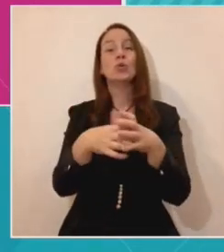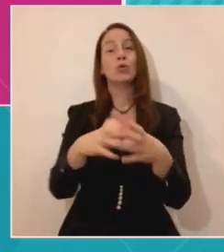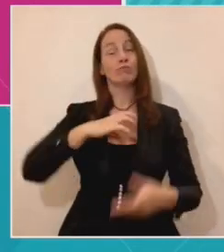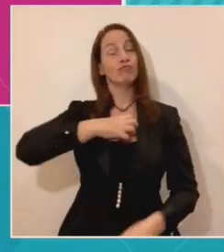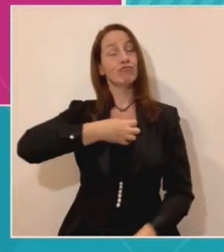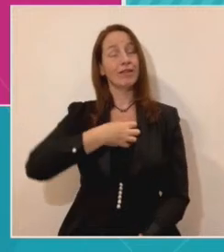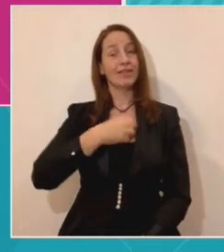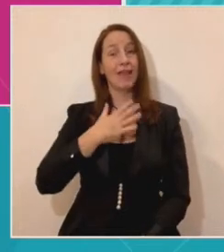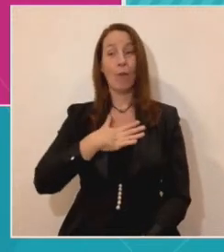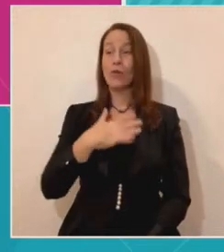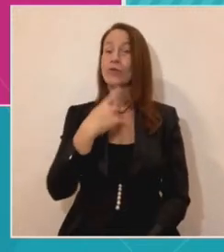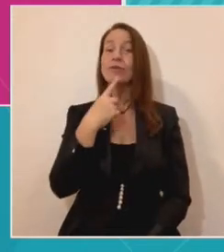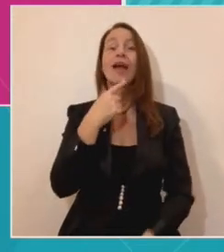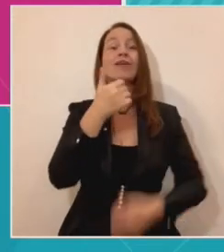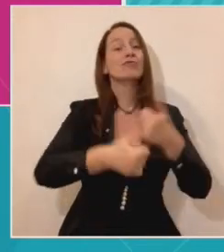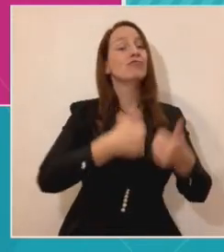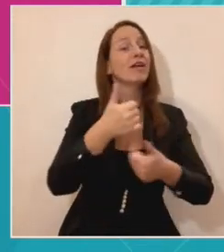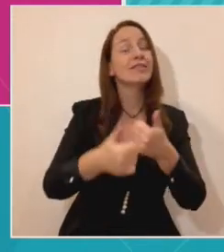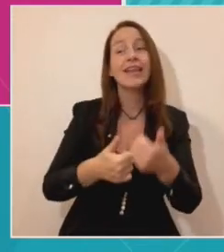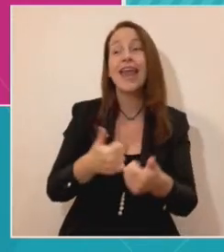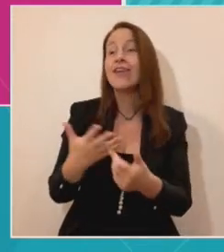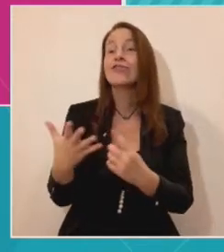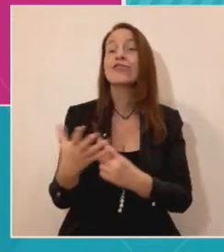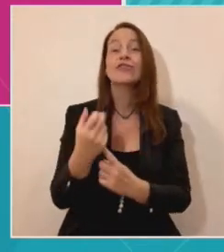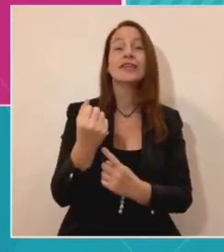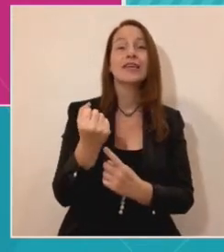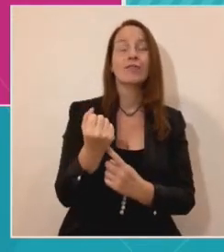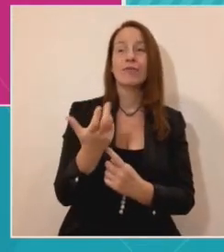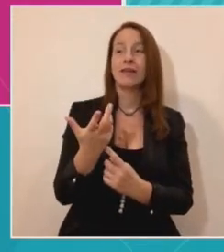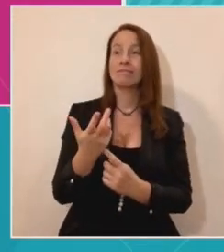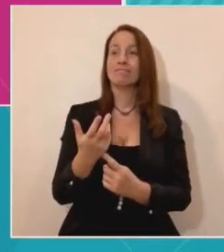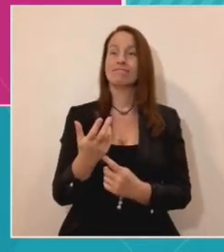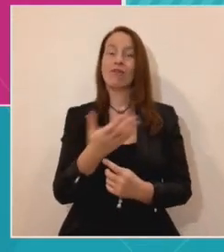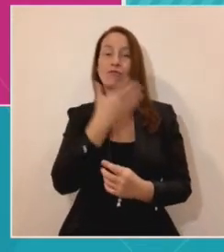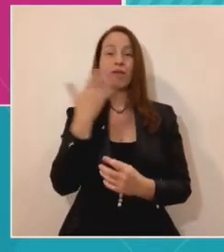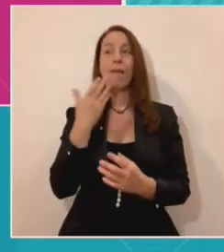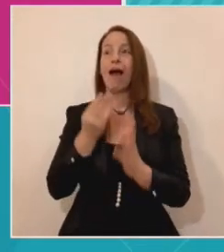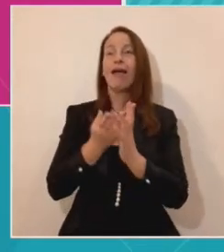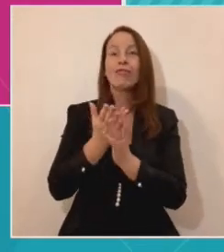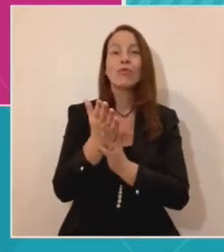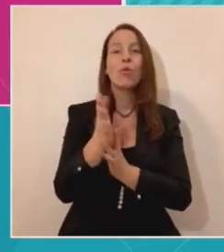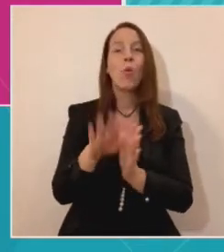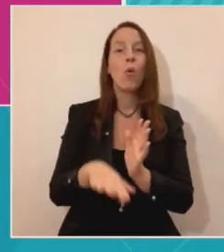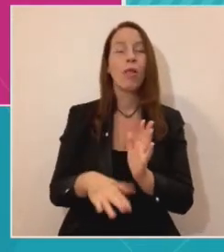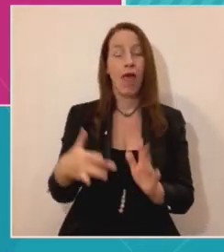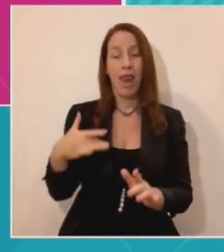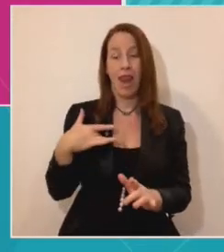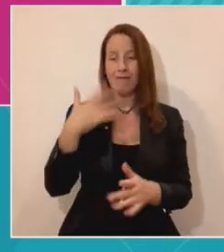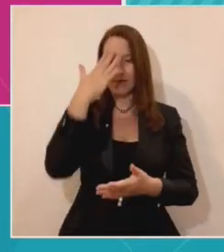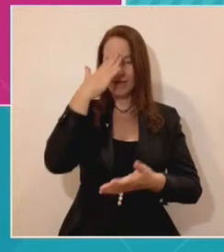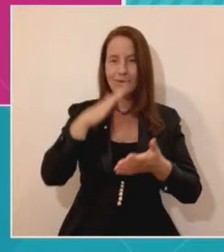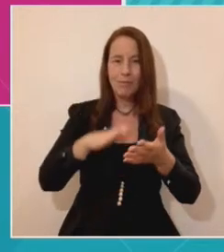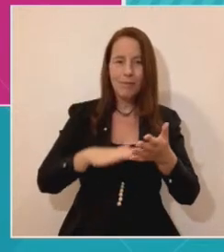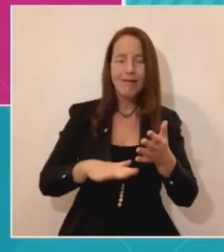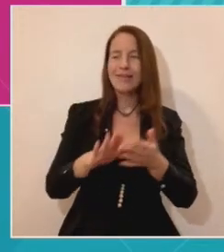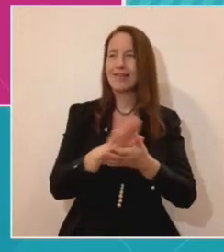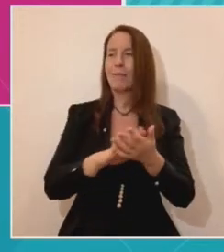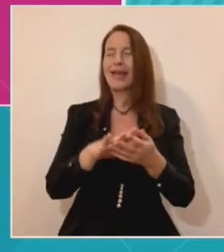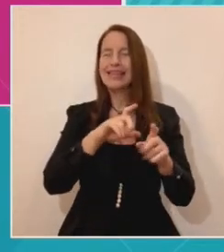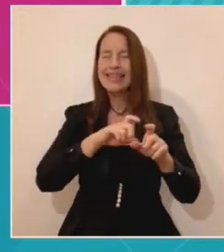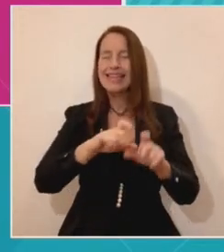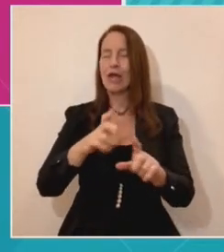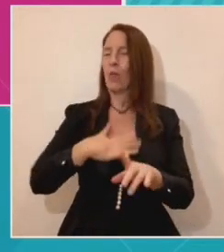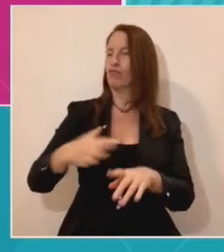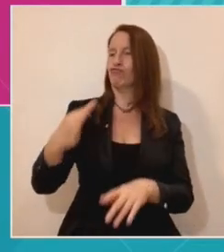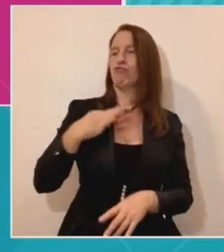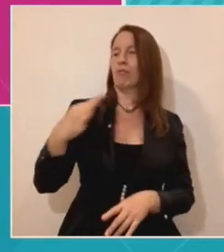achievements that go beyond last summer, and however small. It's our lived experience that keeps me pushing to represent the student voice every single day